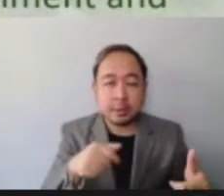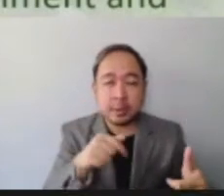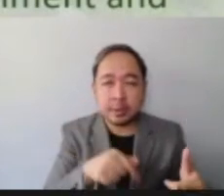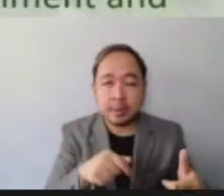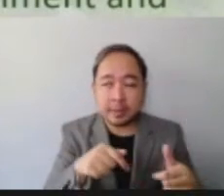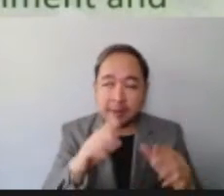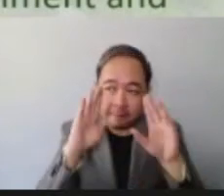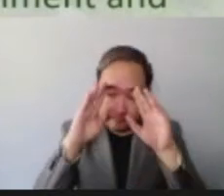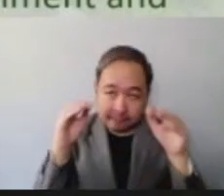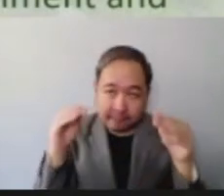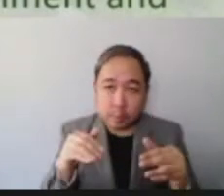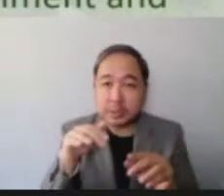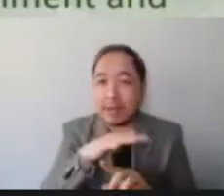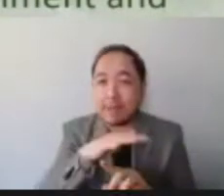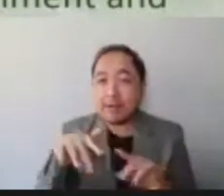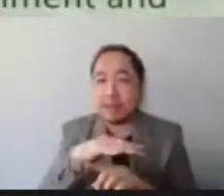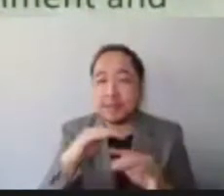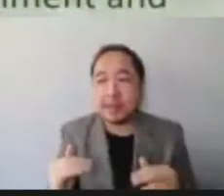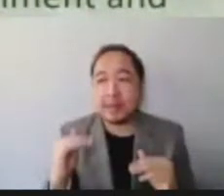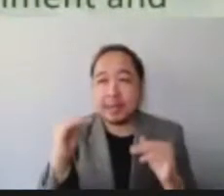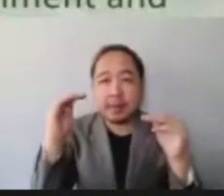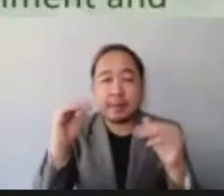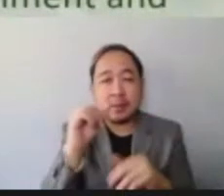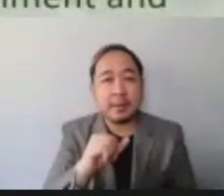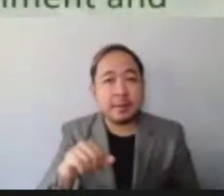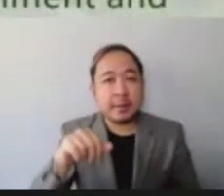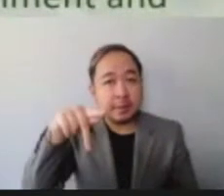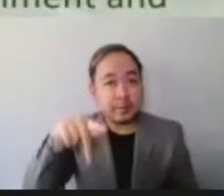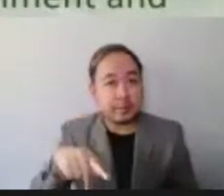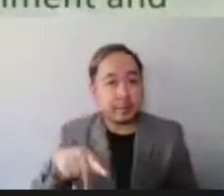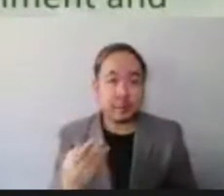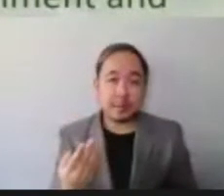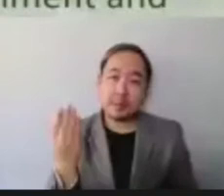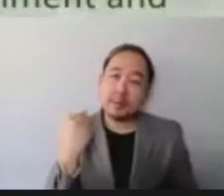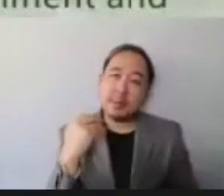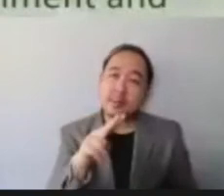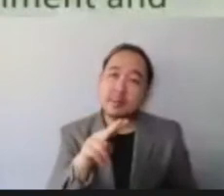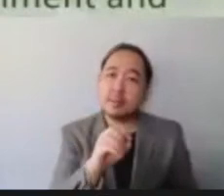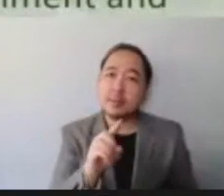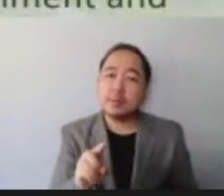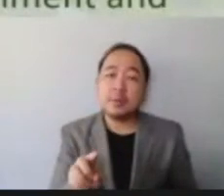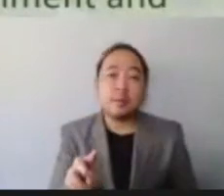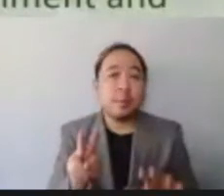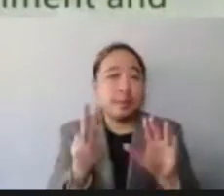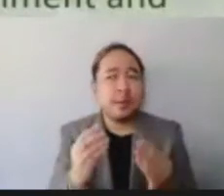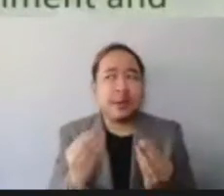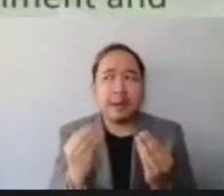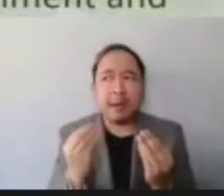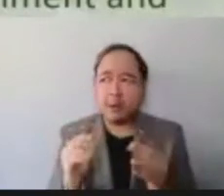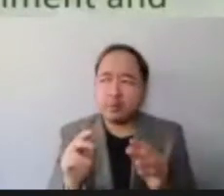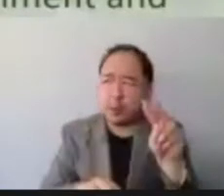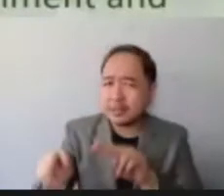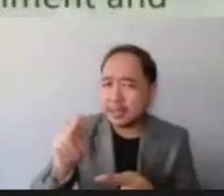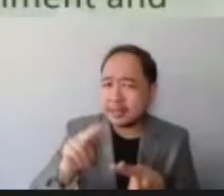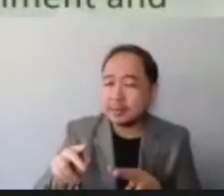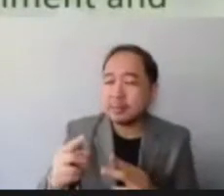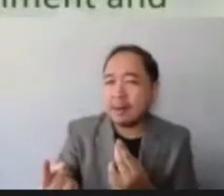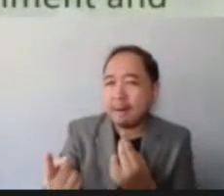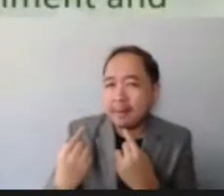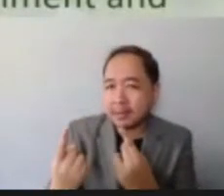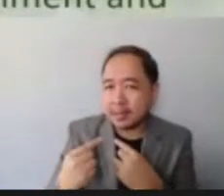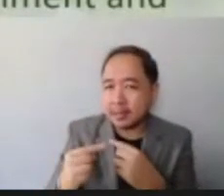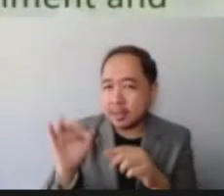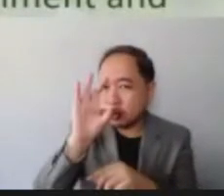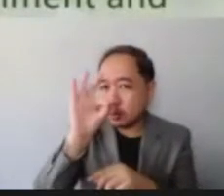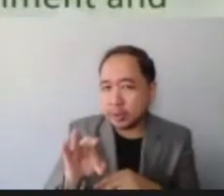environmental development for Asia in the Pacific 2017 by answering the following questions what progress